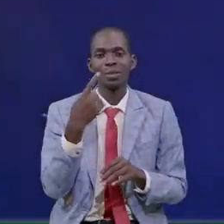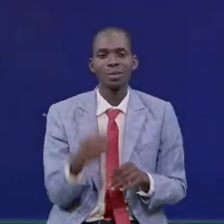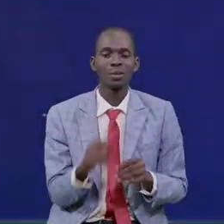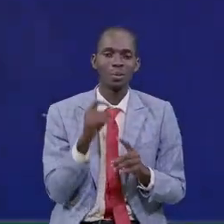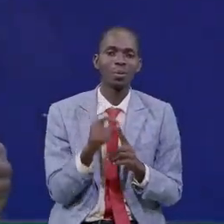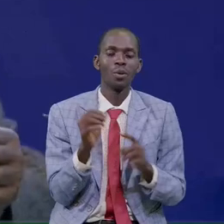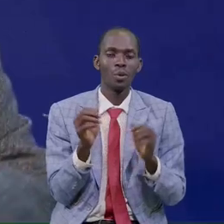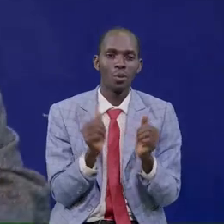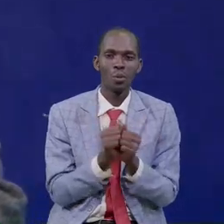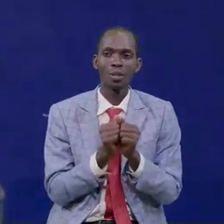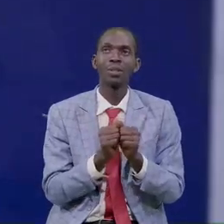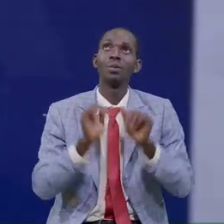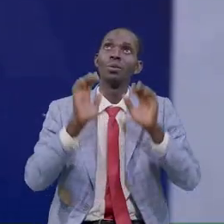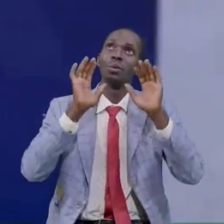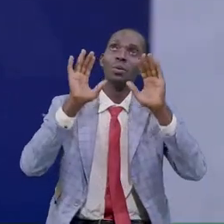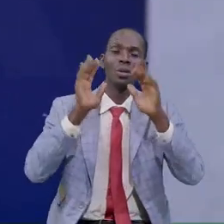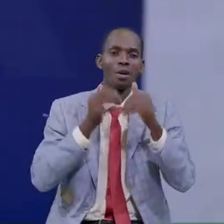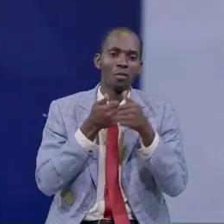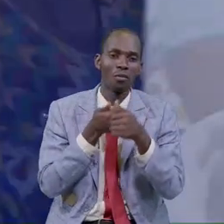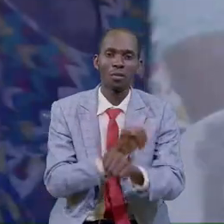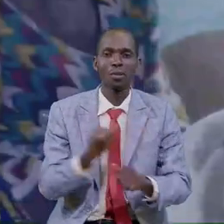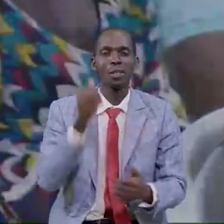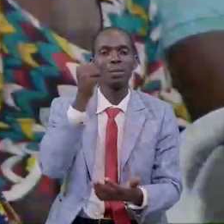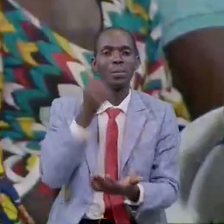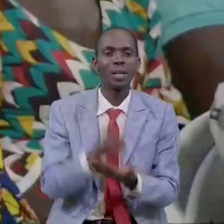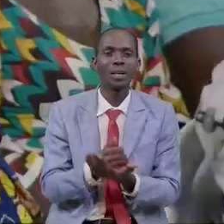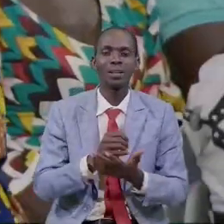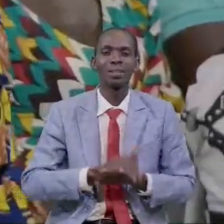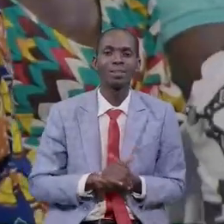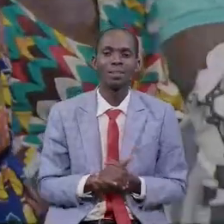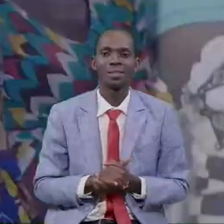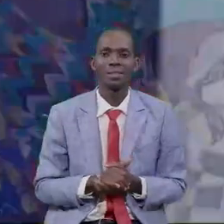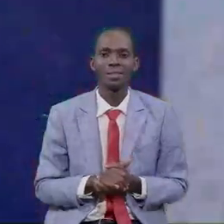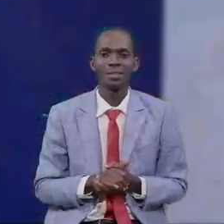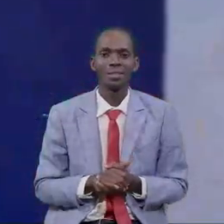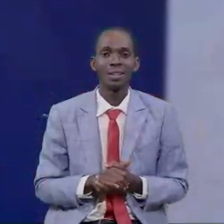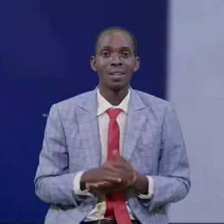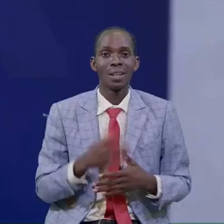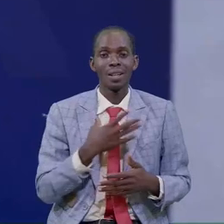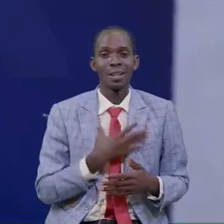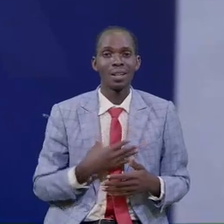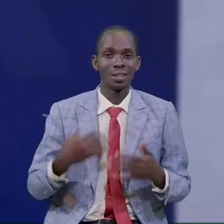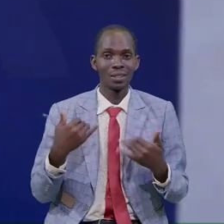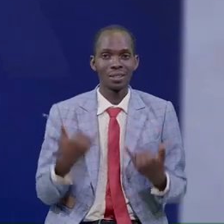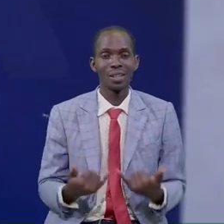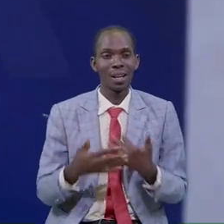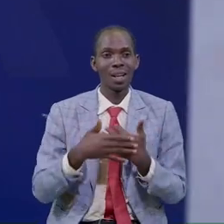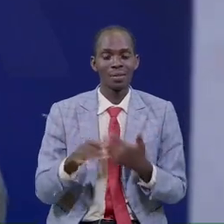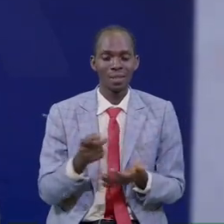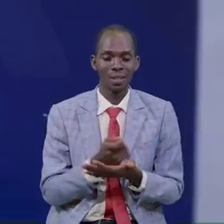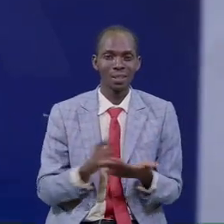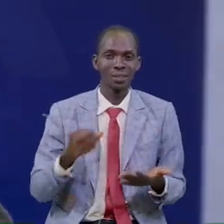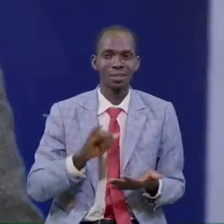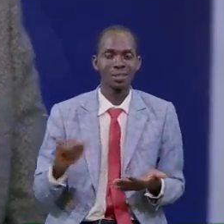signs following. Et confirmer la parole par les miracles qui l'accompagnaient. Now, after writing that, the Holy